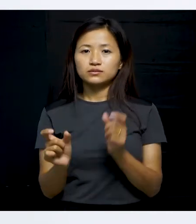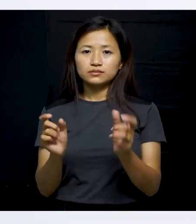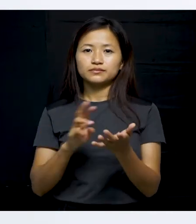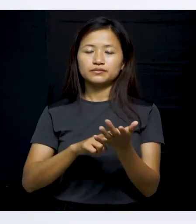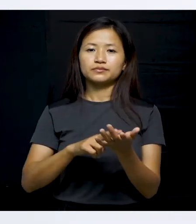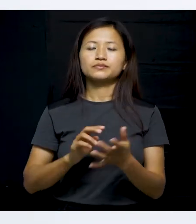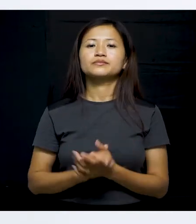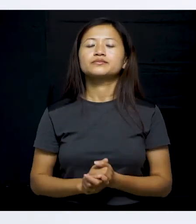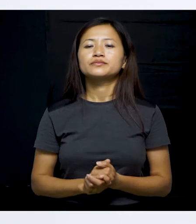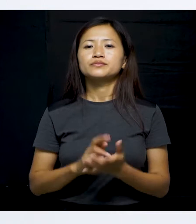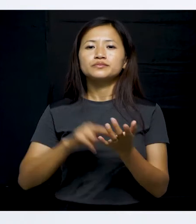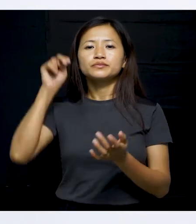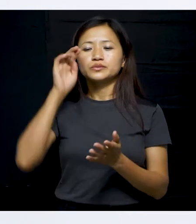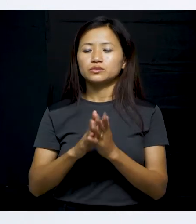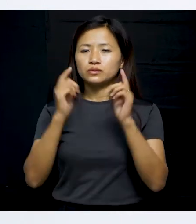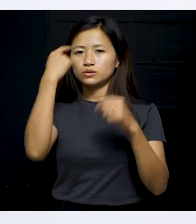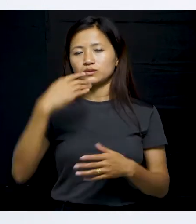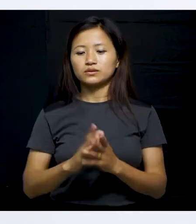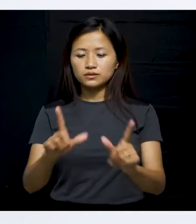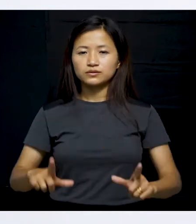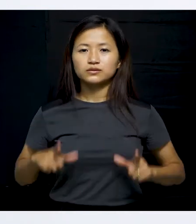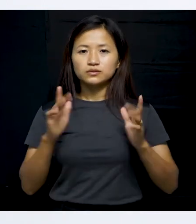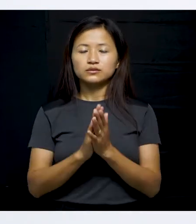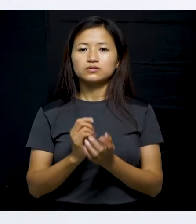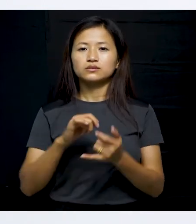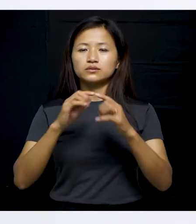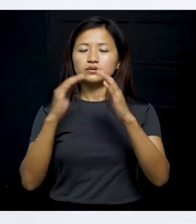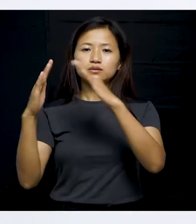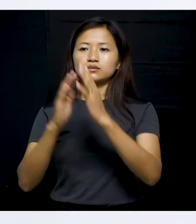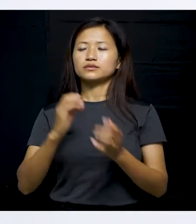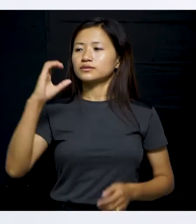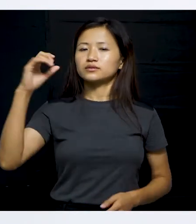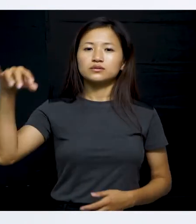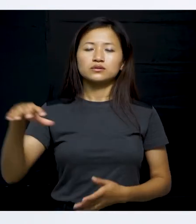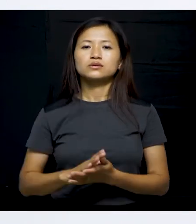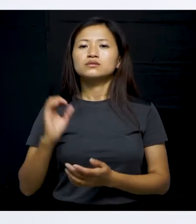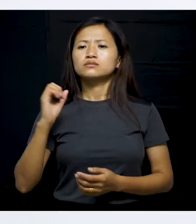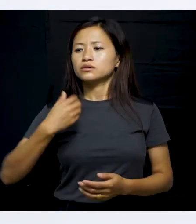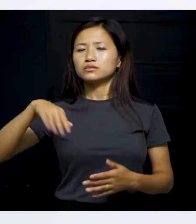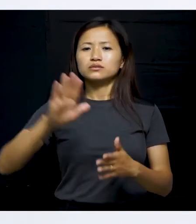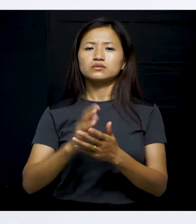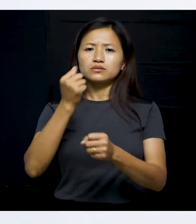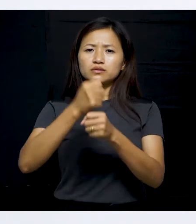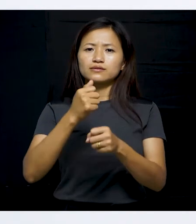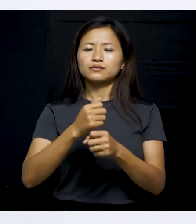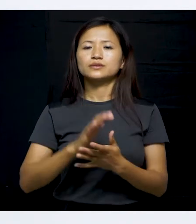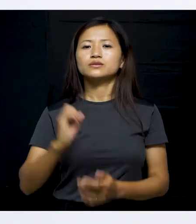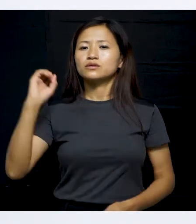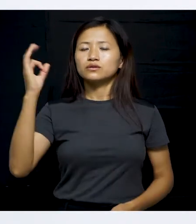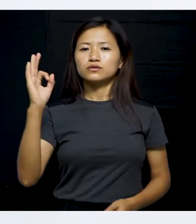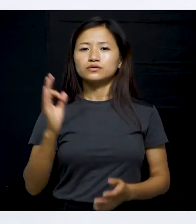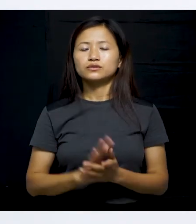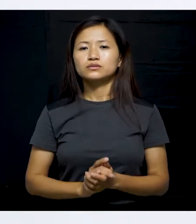people, those who are living in the towns and cities, they go to the government offices. And nowadays,